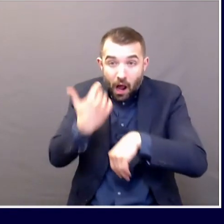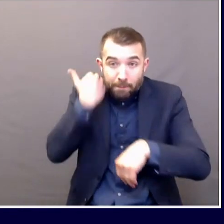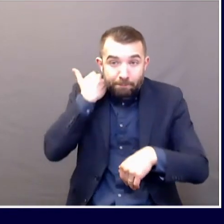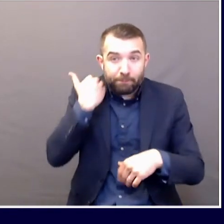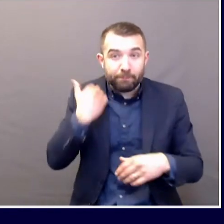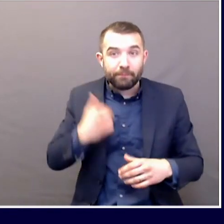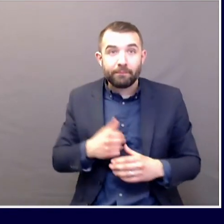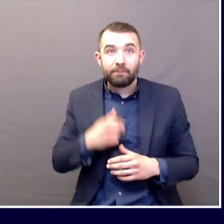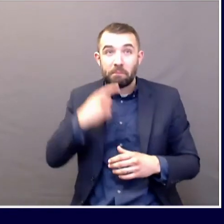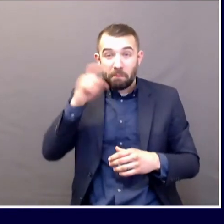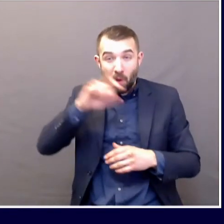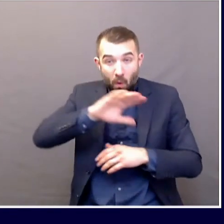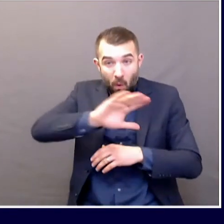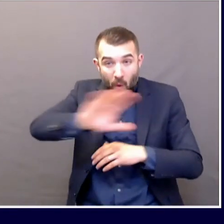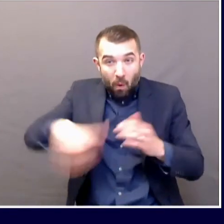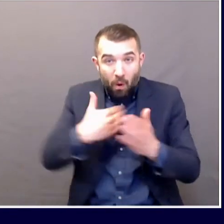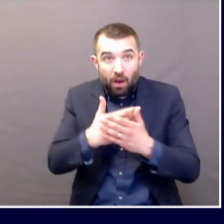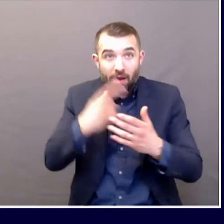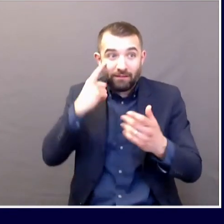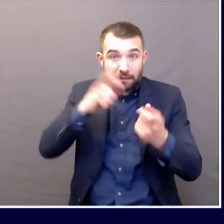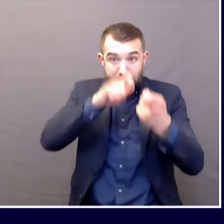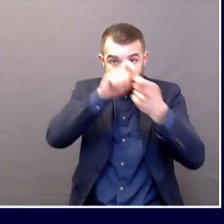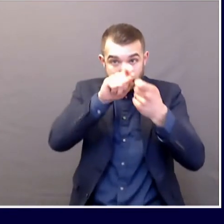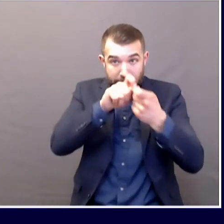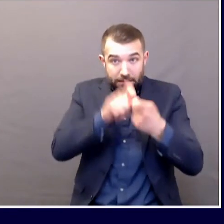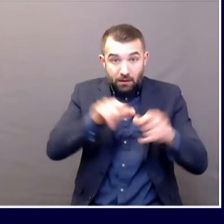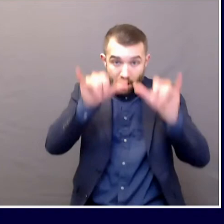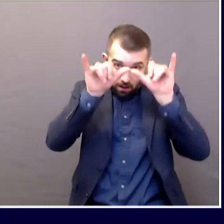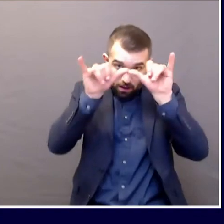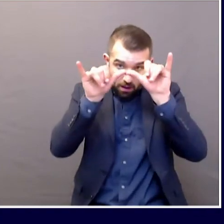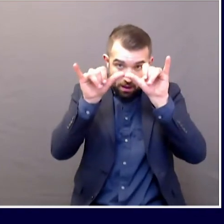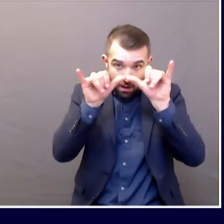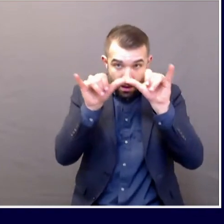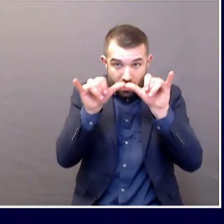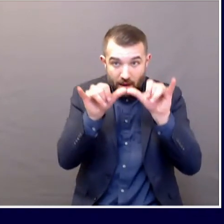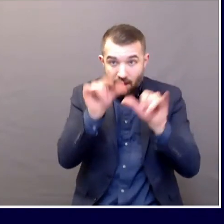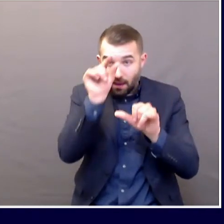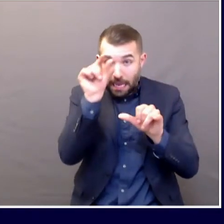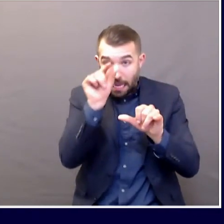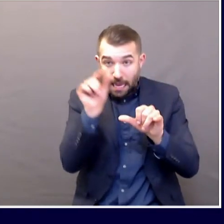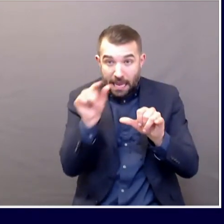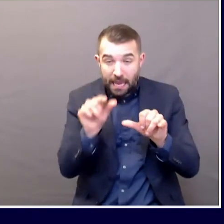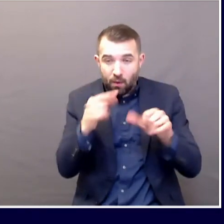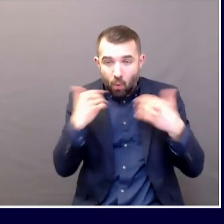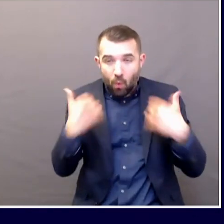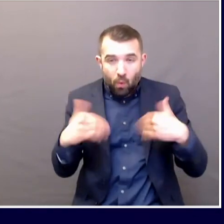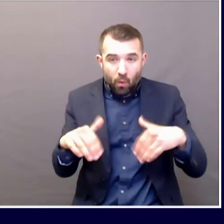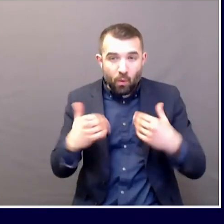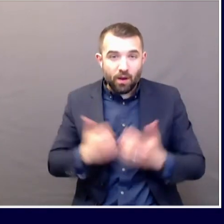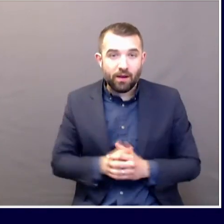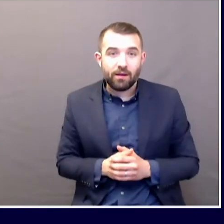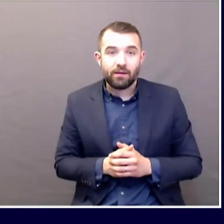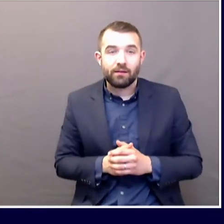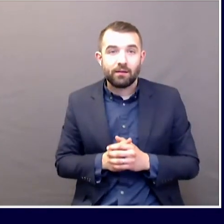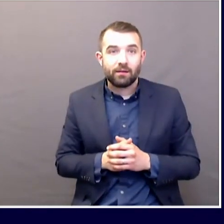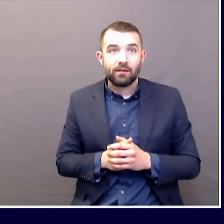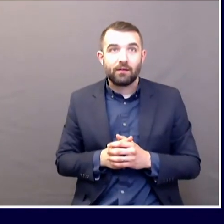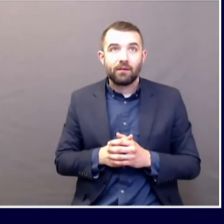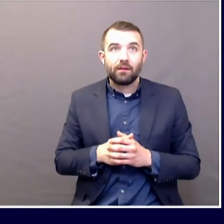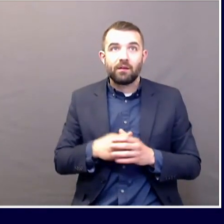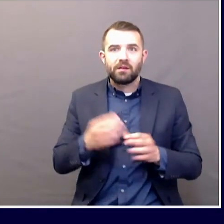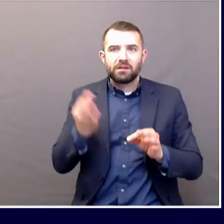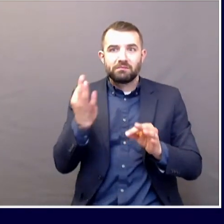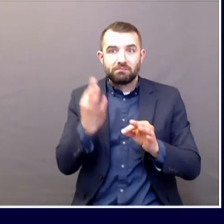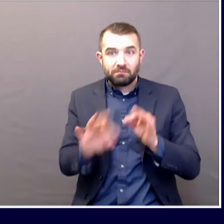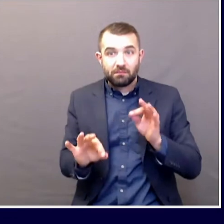every single thing up with another exemplar in a library. So that's why it's not so much is this a variant? It's which